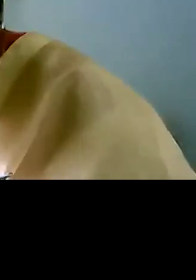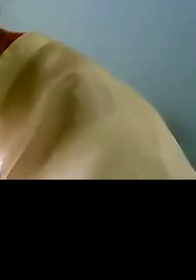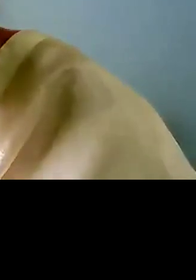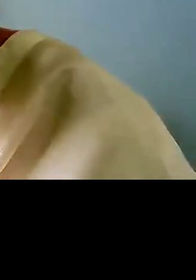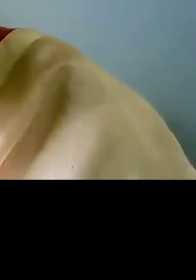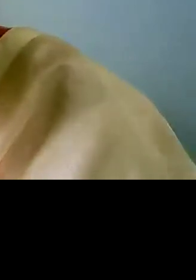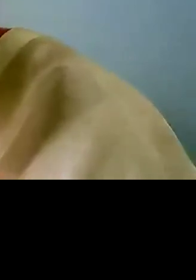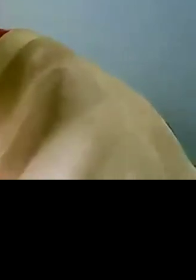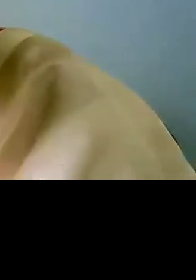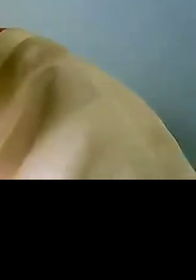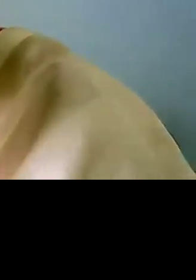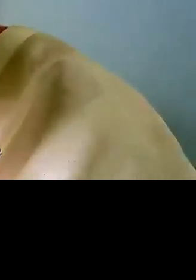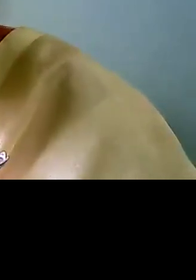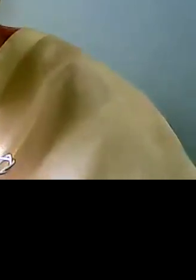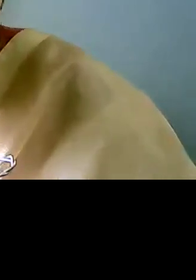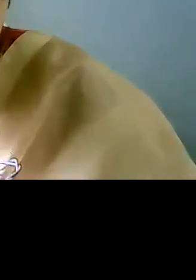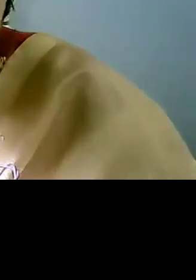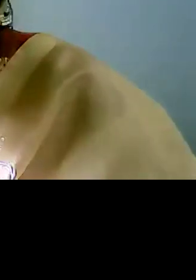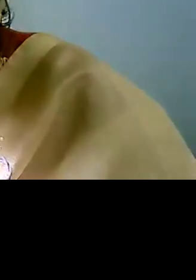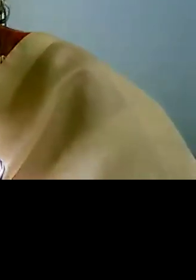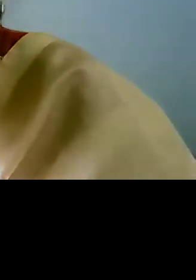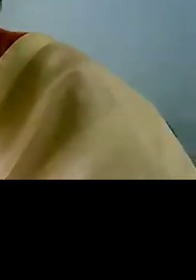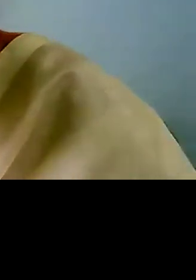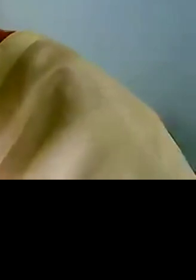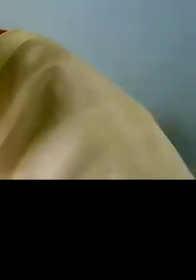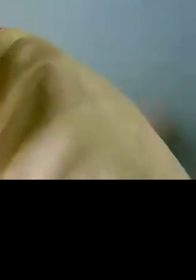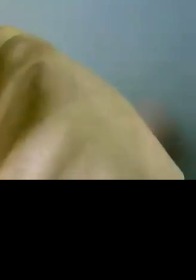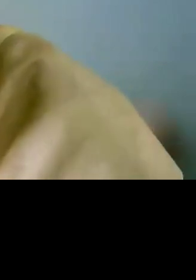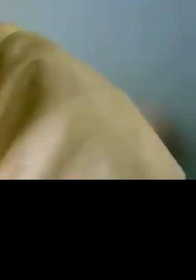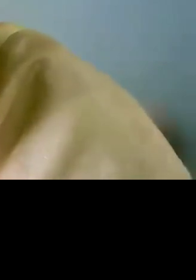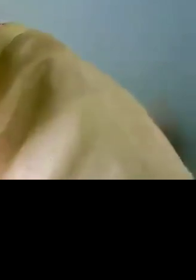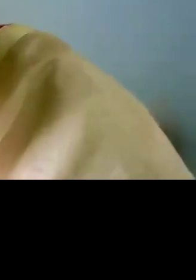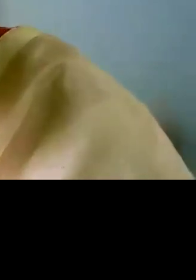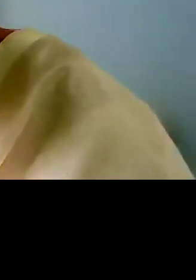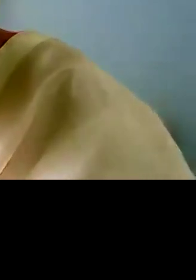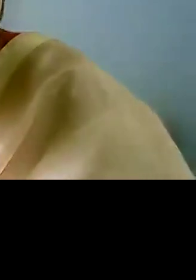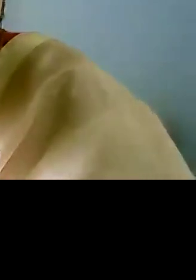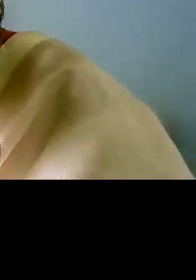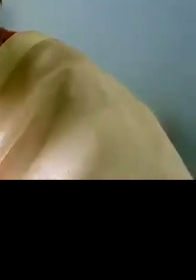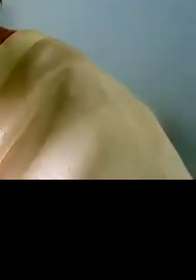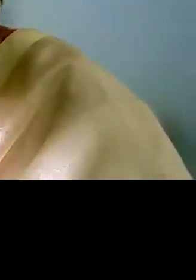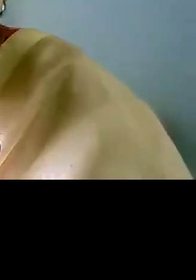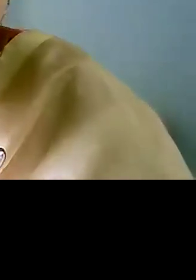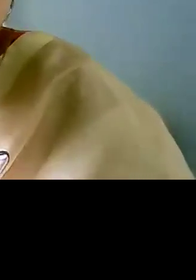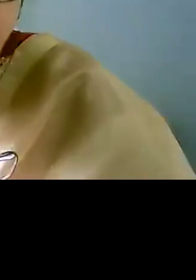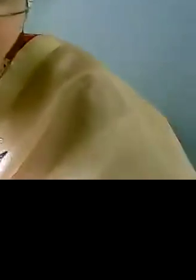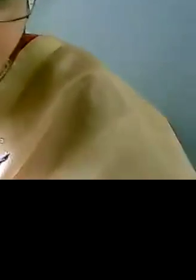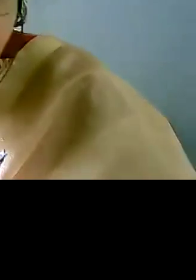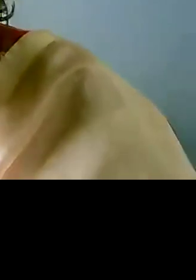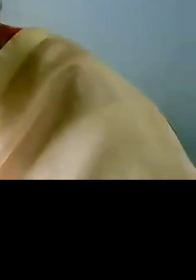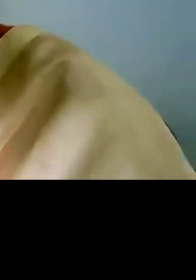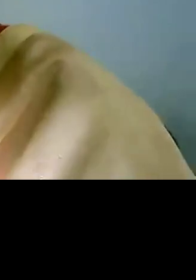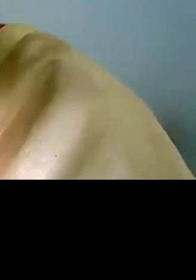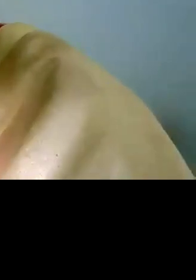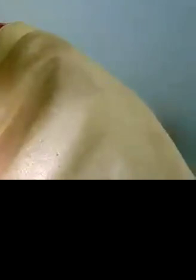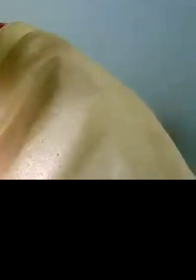October 6th, helping me to even reschedule the thing for today. Yeah. And thank you so much, Kalpita, for the sign language